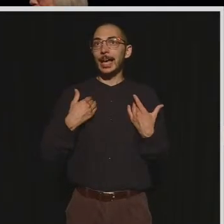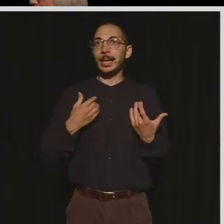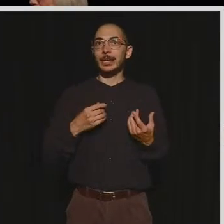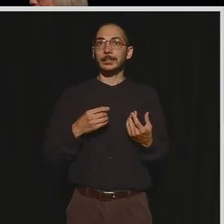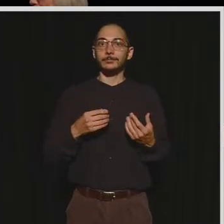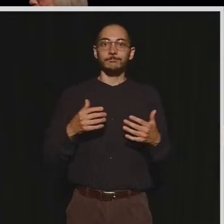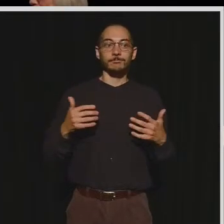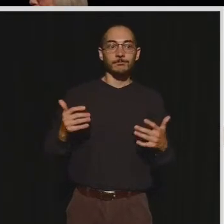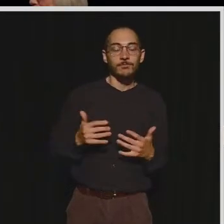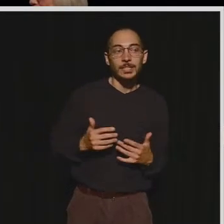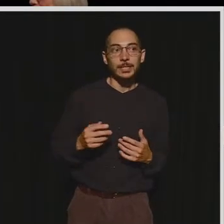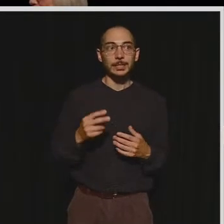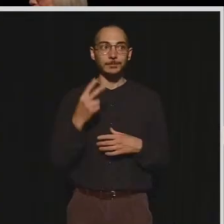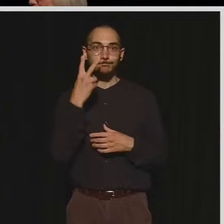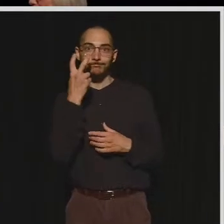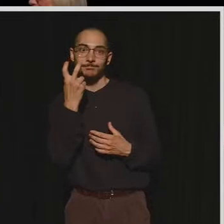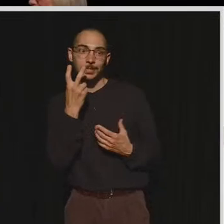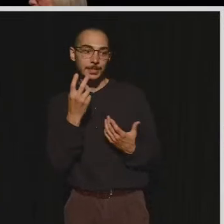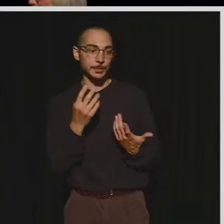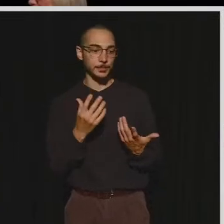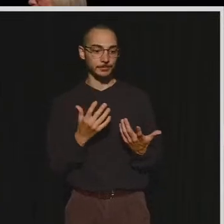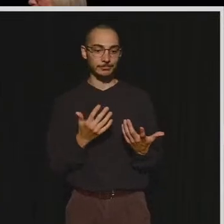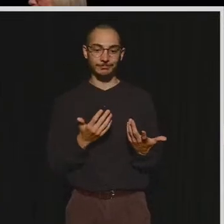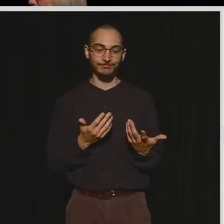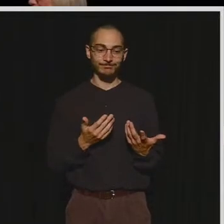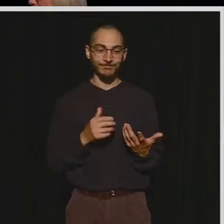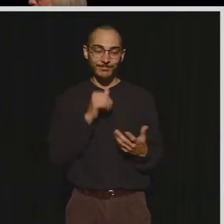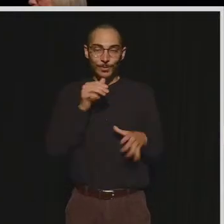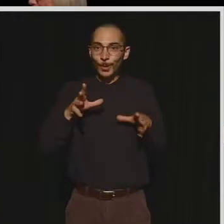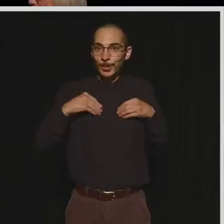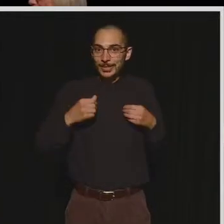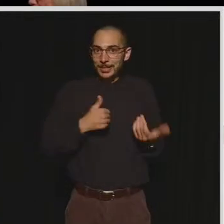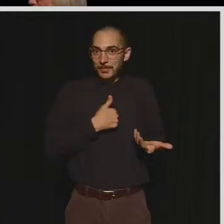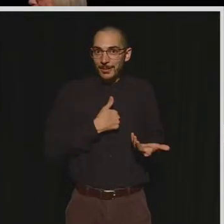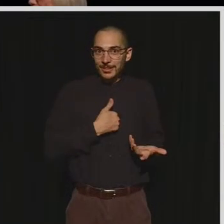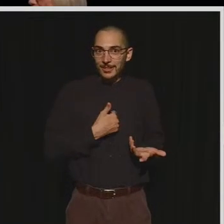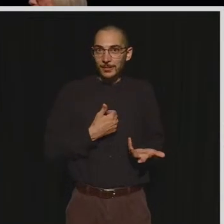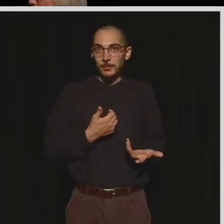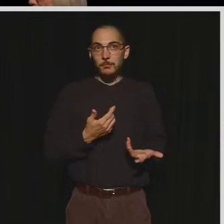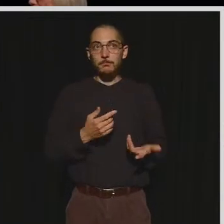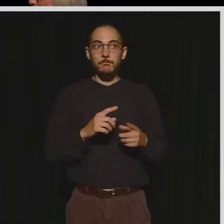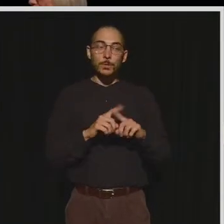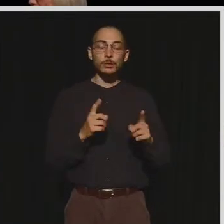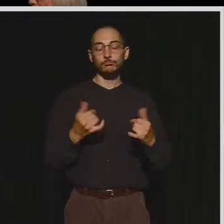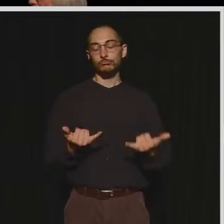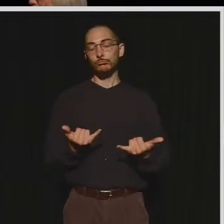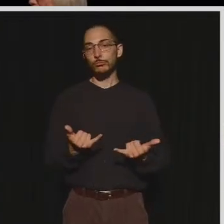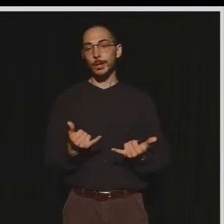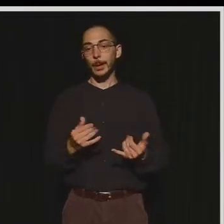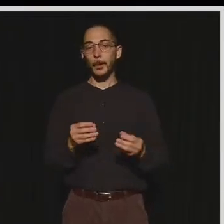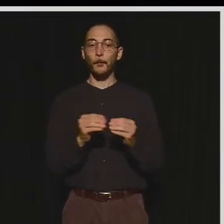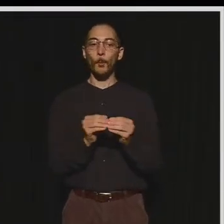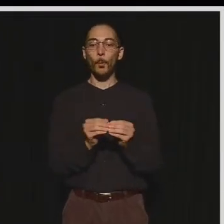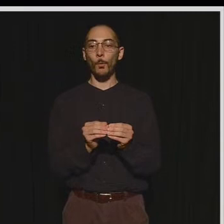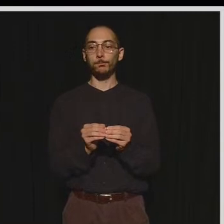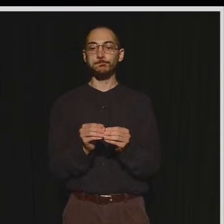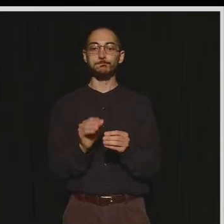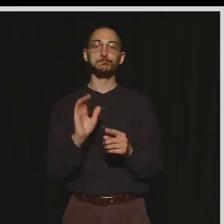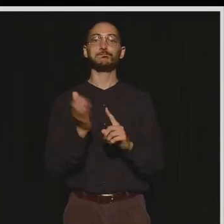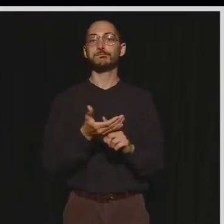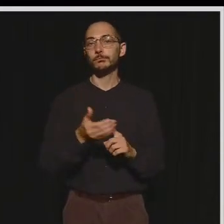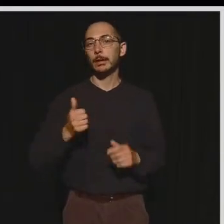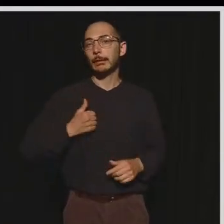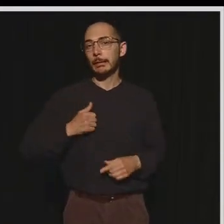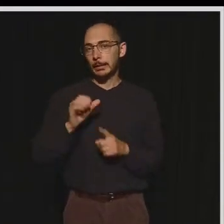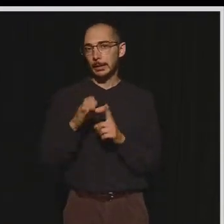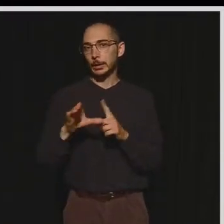now. I have had a lot of past trauma and experiences that I had to deal with and tackle and really overcome